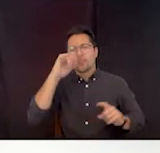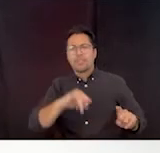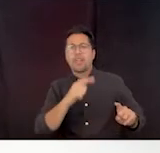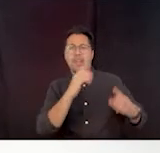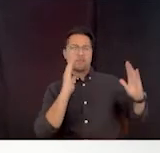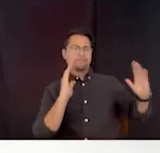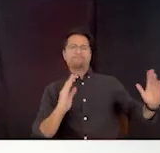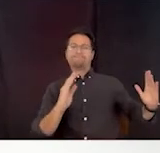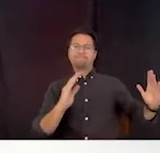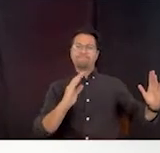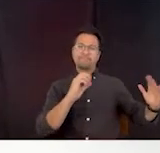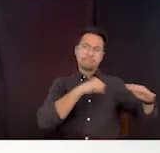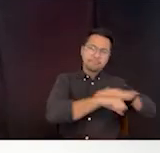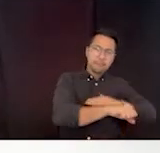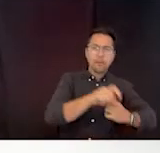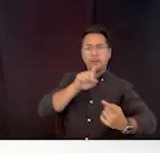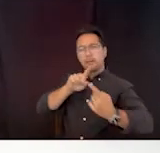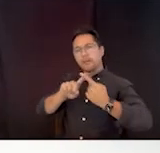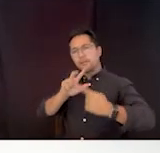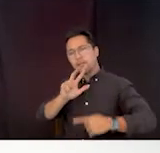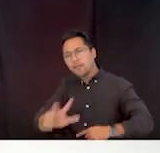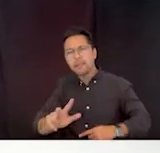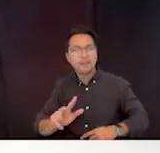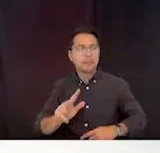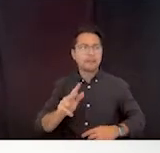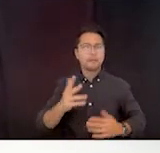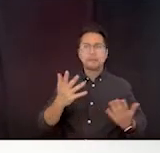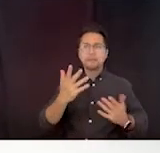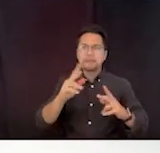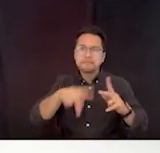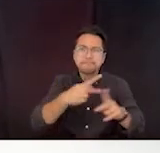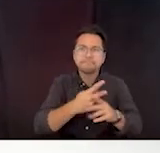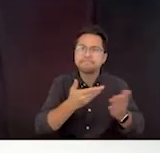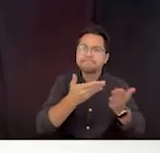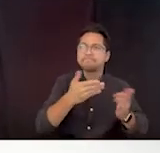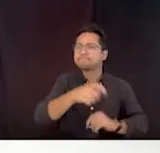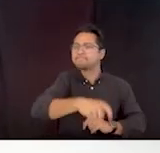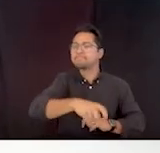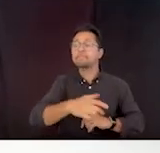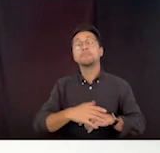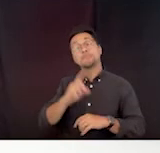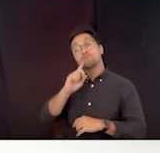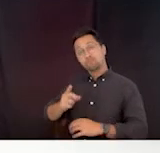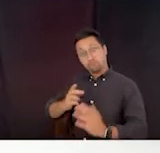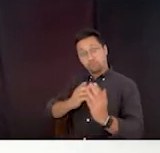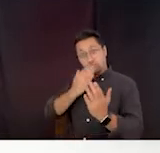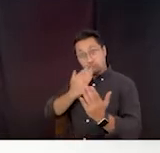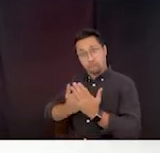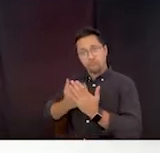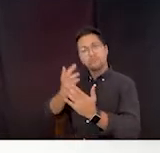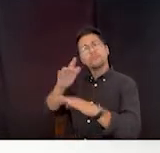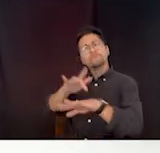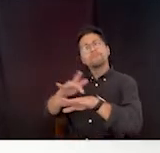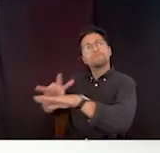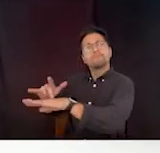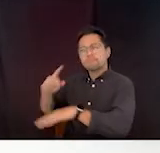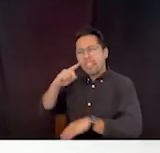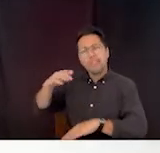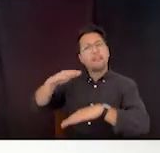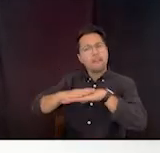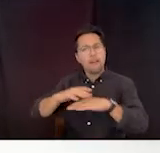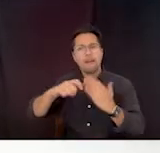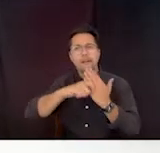phase of your child's life to know if they need any sort of services? Well, there's a really good resource. I think it's on your